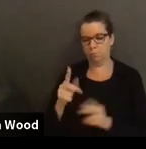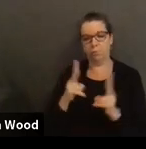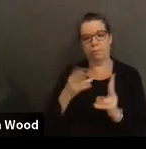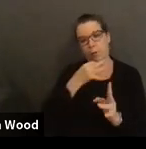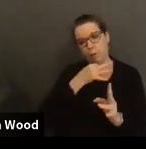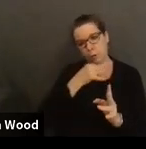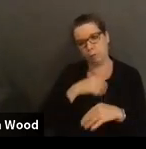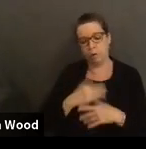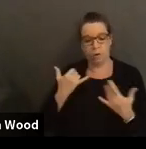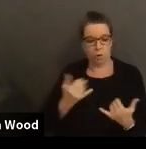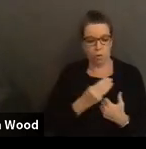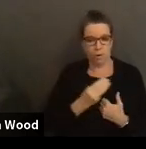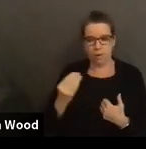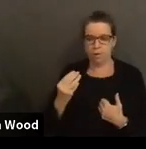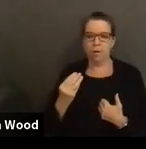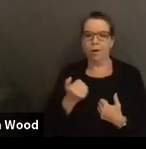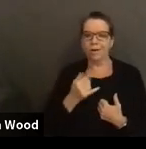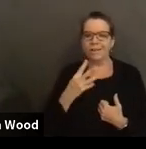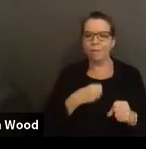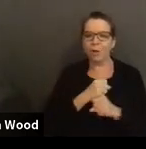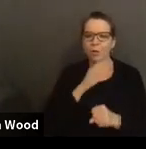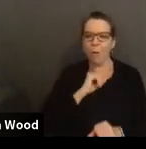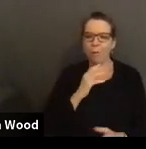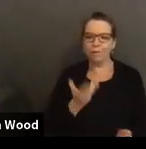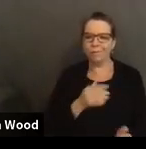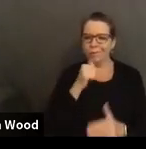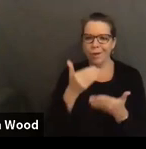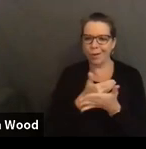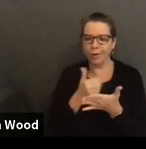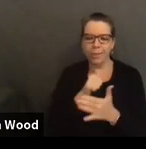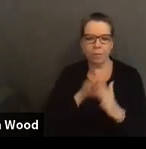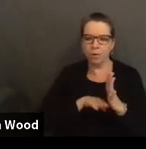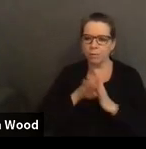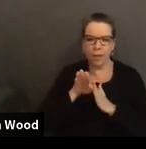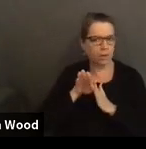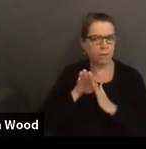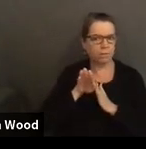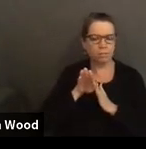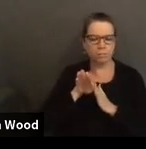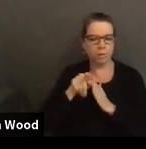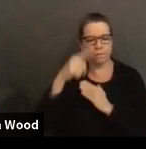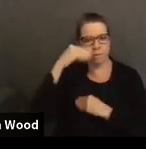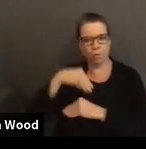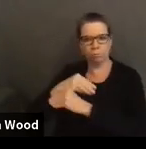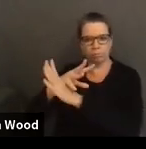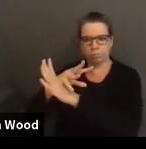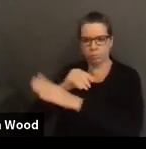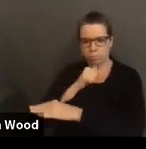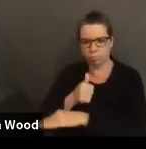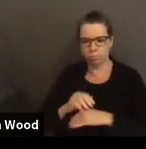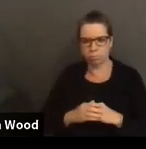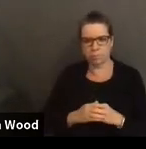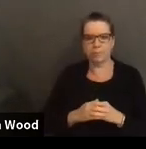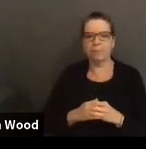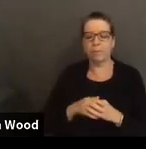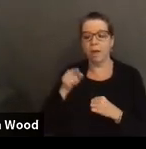current materials are several years old and were not built to support distance learning. They are